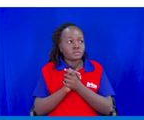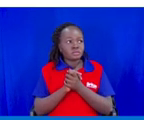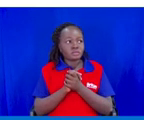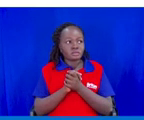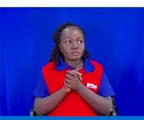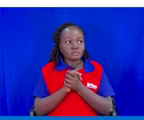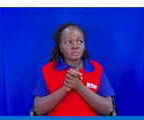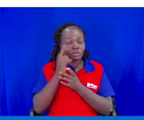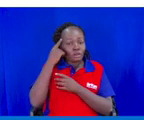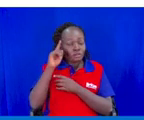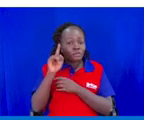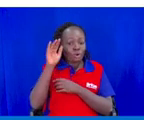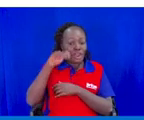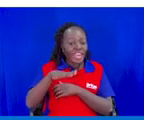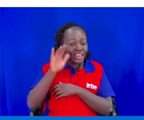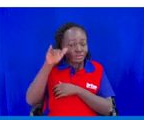For inflation,